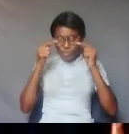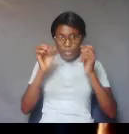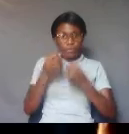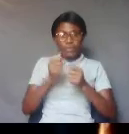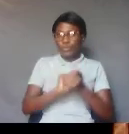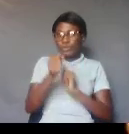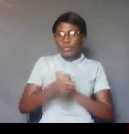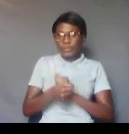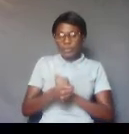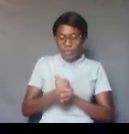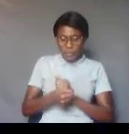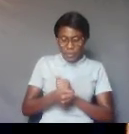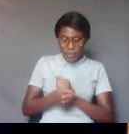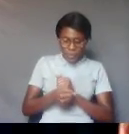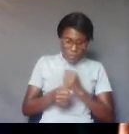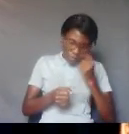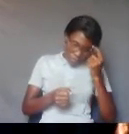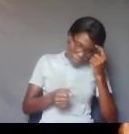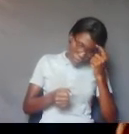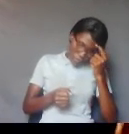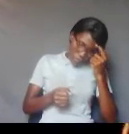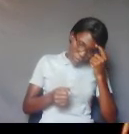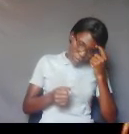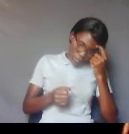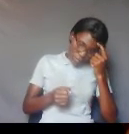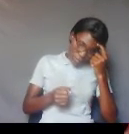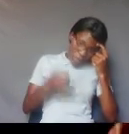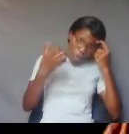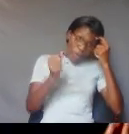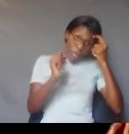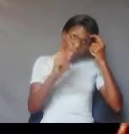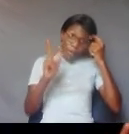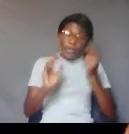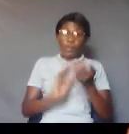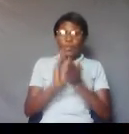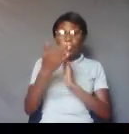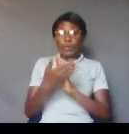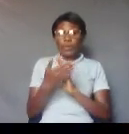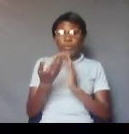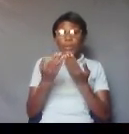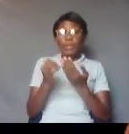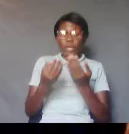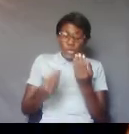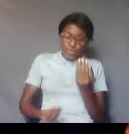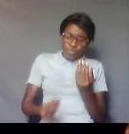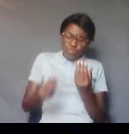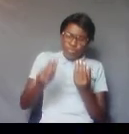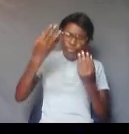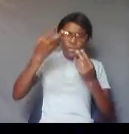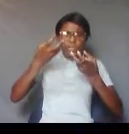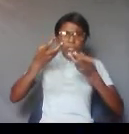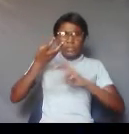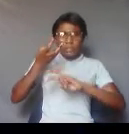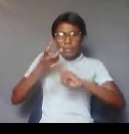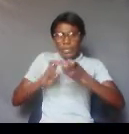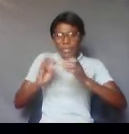an injury or medical. But in most cases, most people are born with their disability. And in my case with albinism,